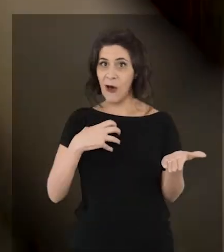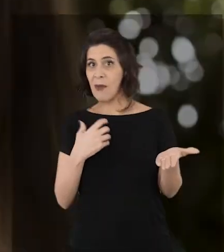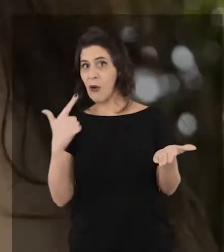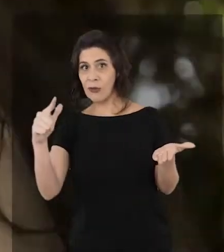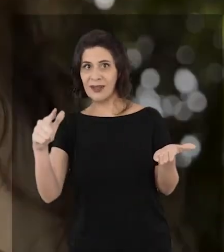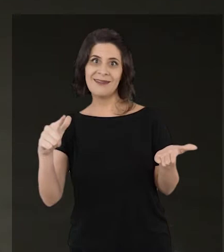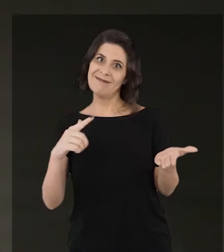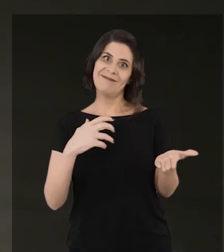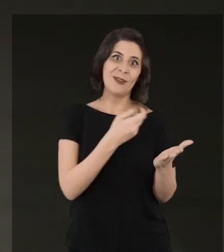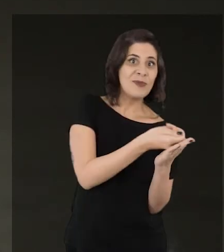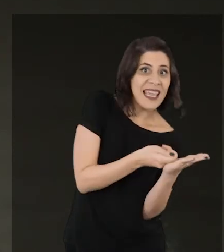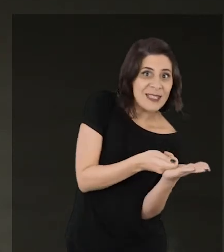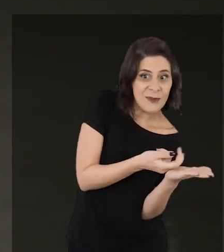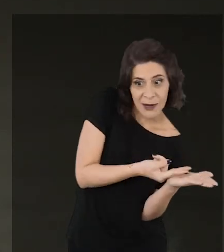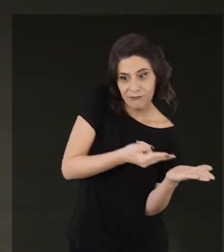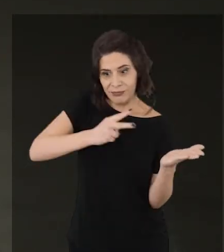on a page, to